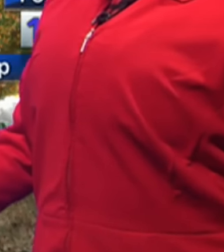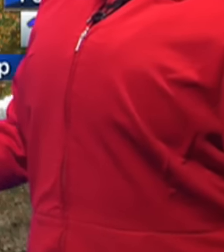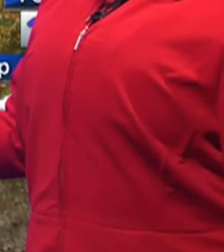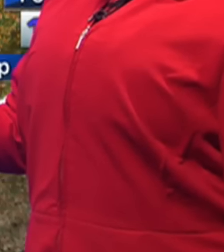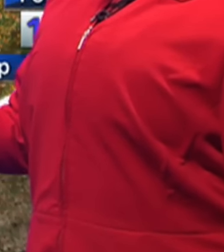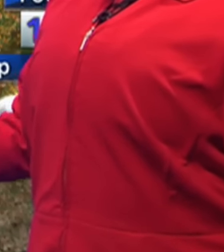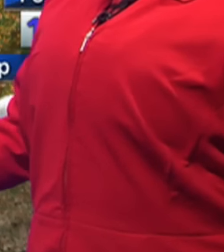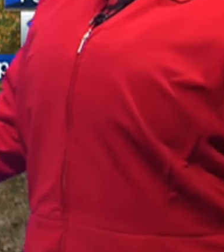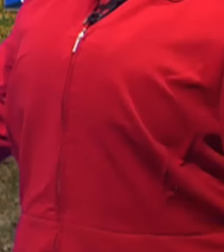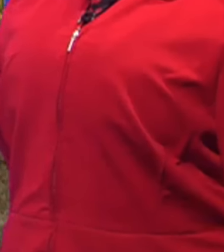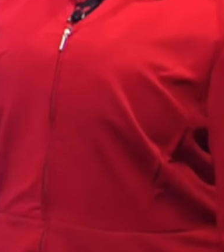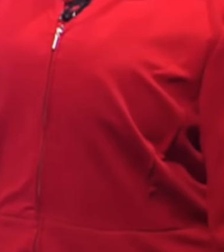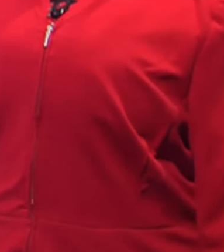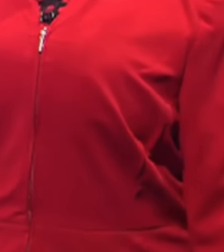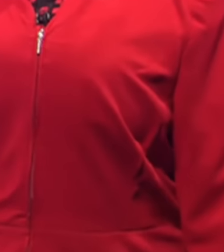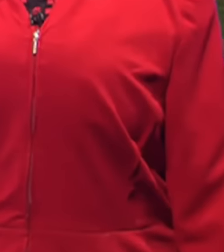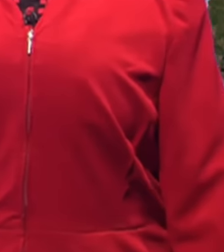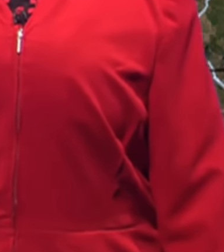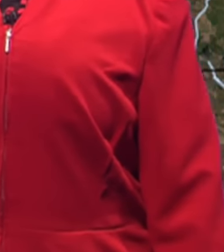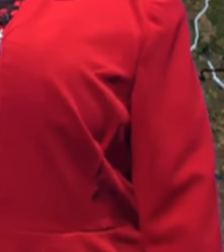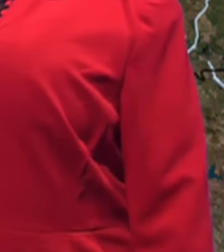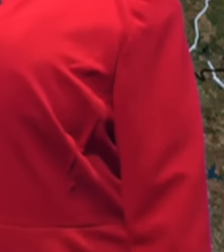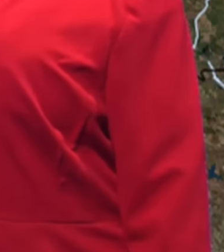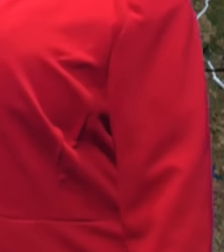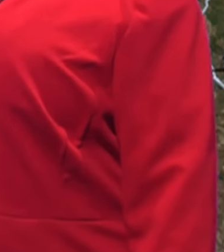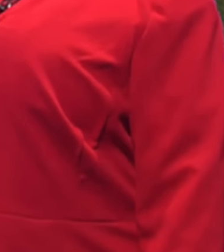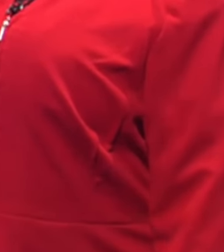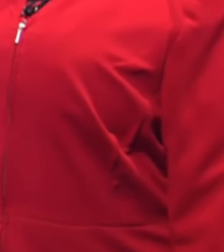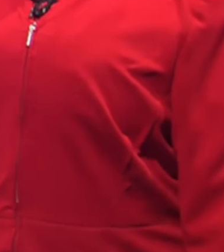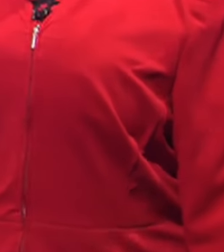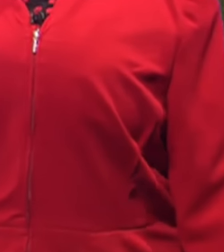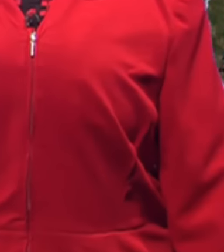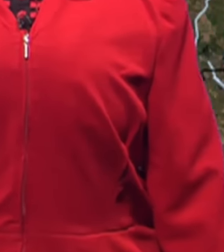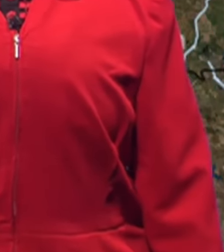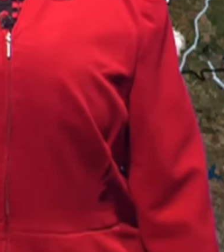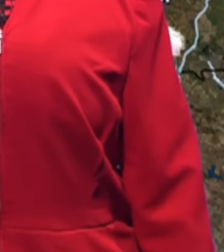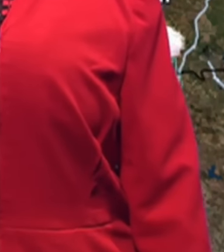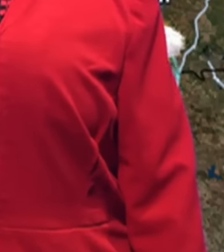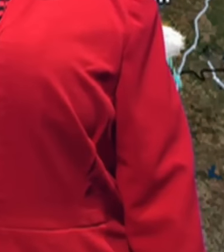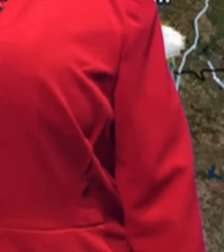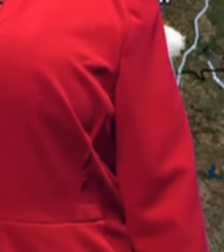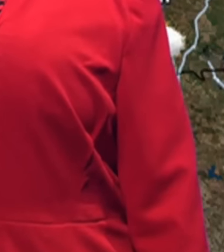tše masomepedi seswai Taung ka tše masometharo re lebelela le jona Tosca le gona ka